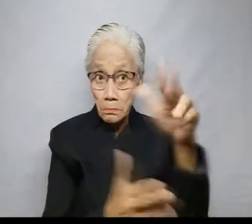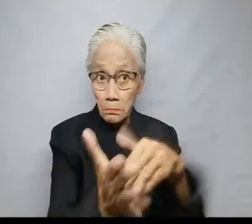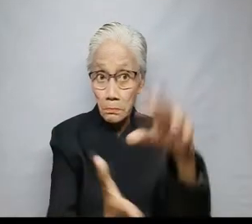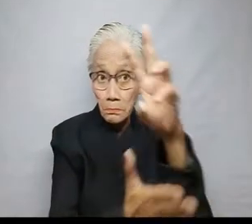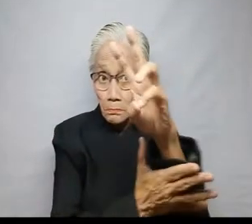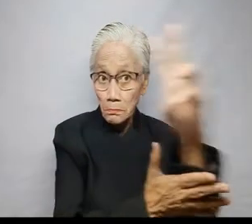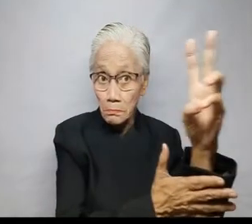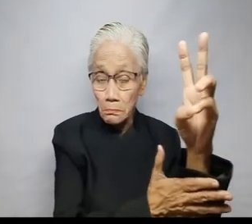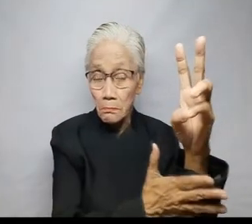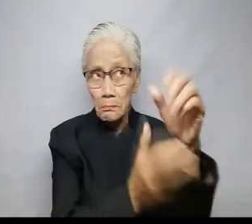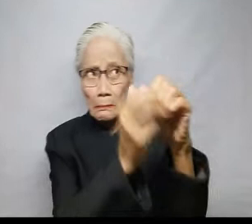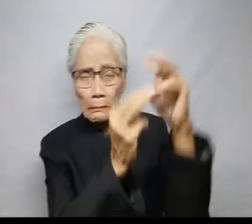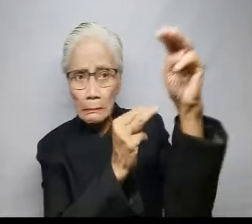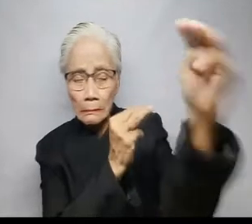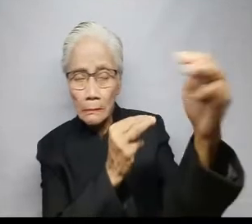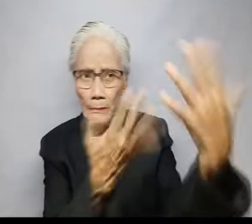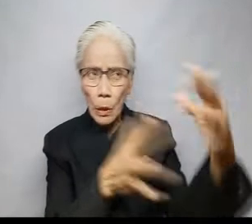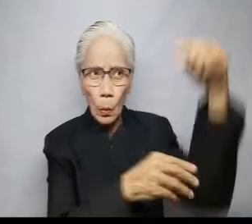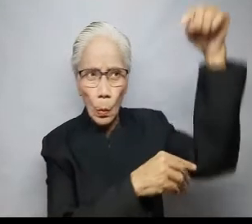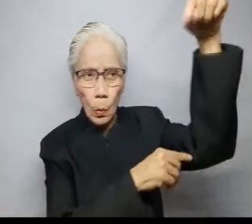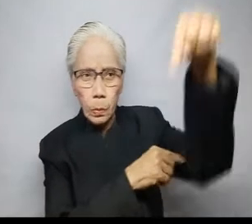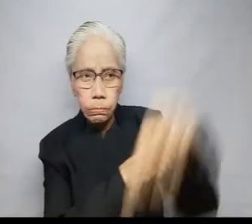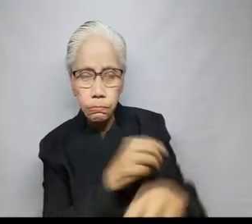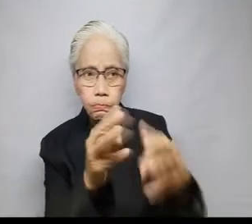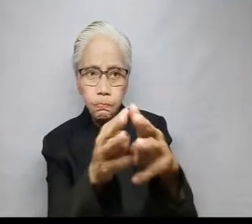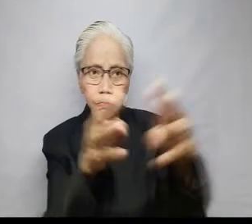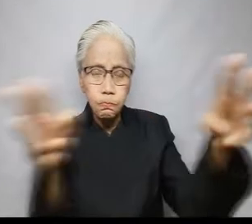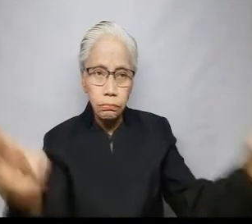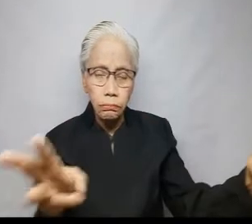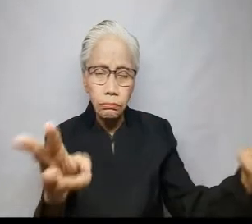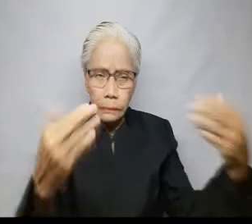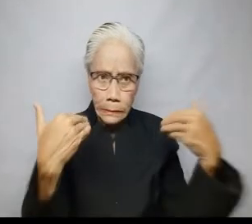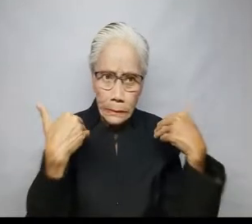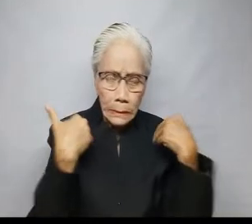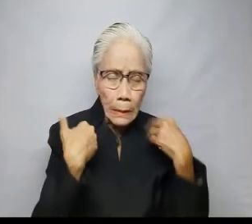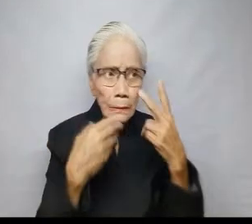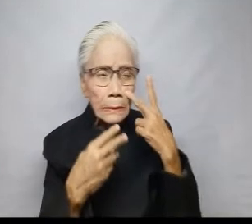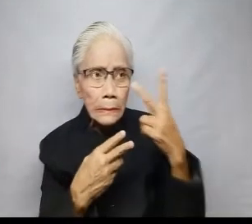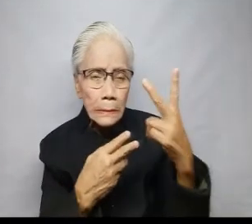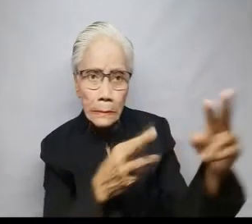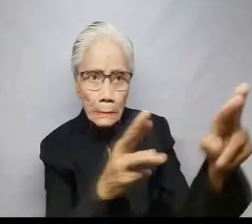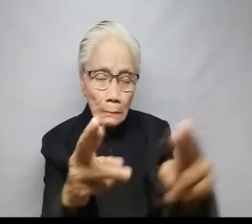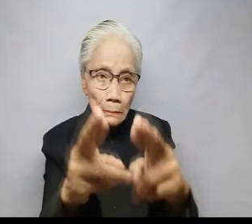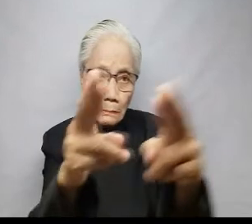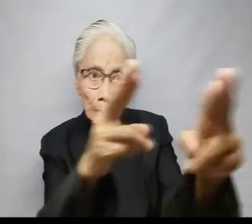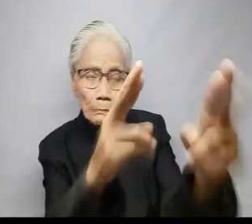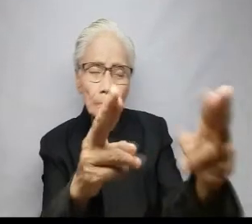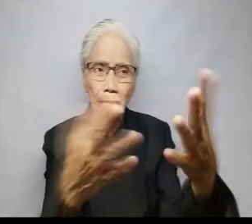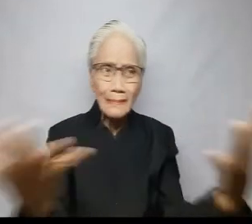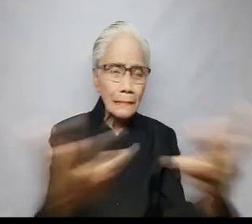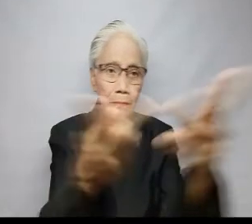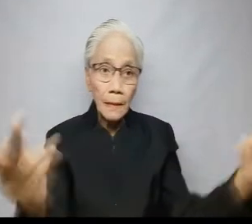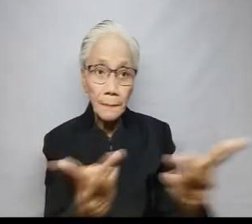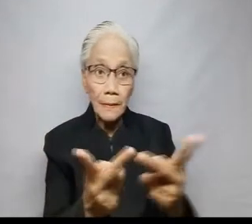feet in those 17 miles. It is a steep, winding, descending, remote road that for centuries has been a